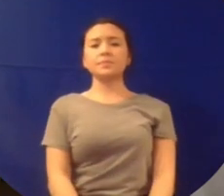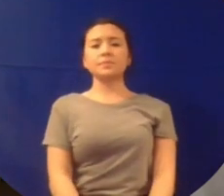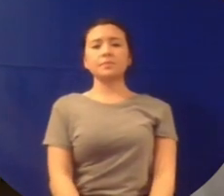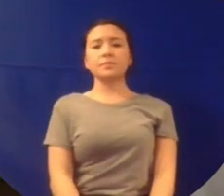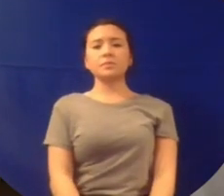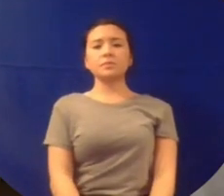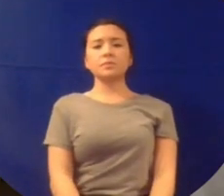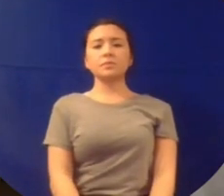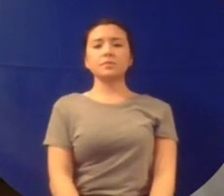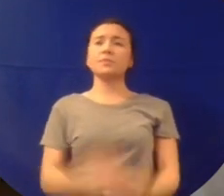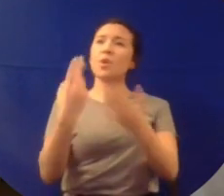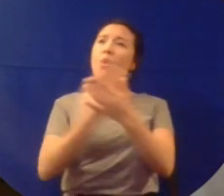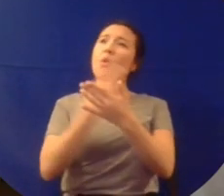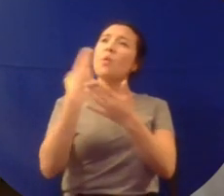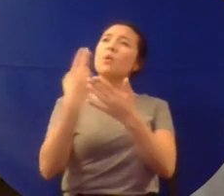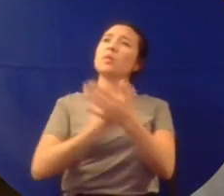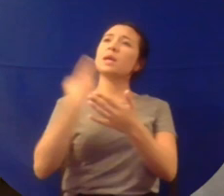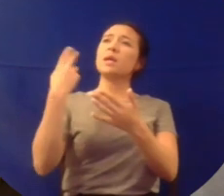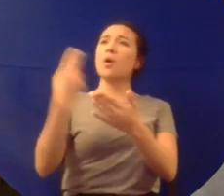end we acclaim.